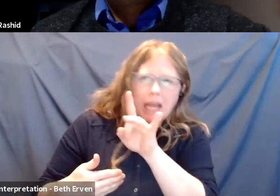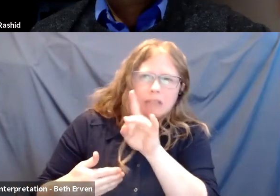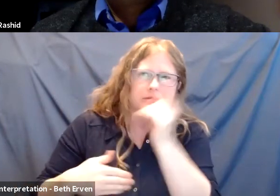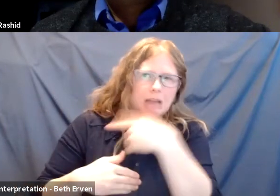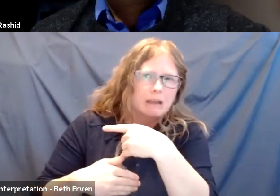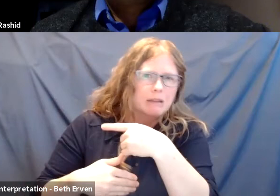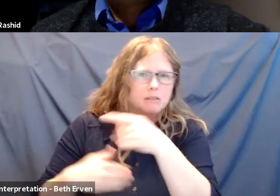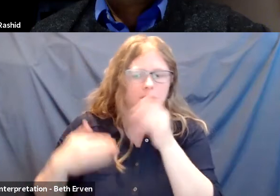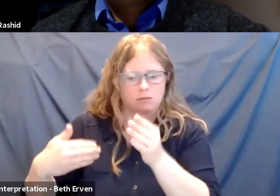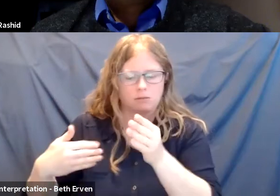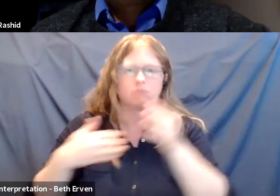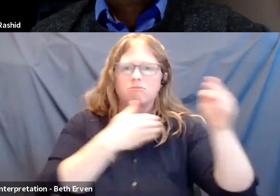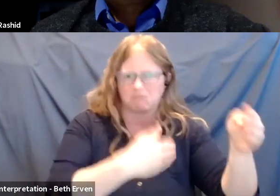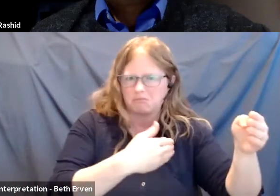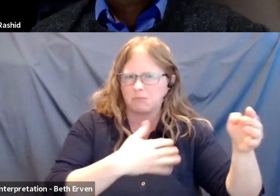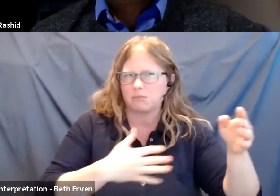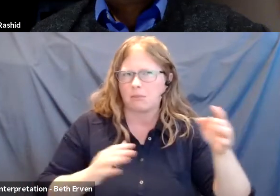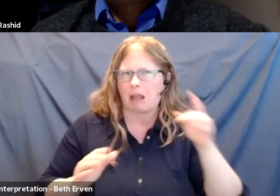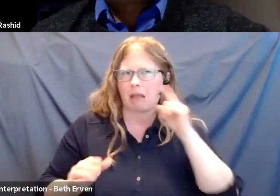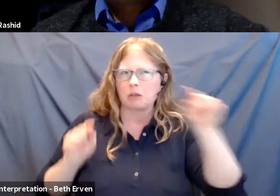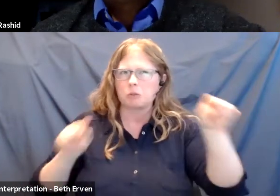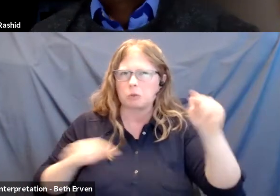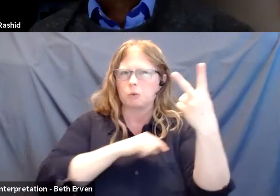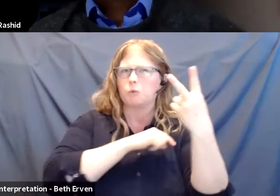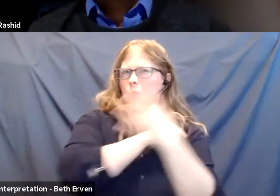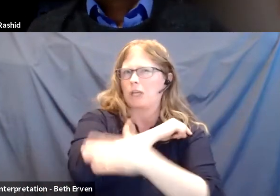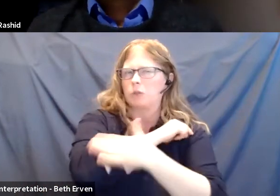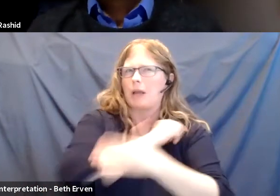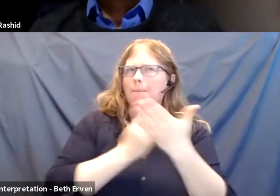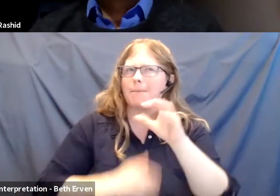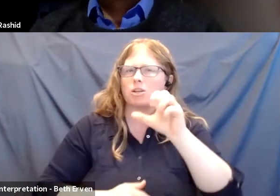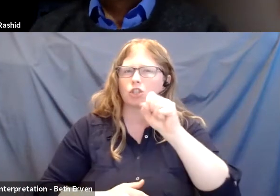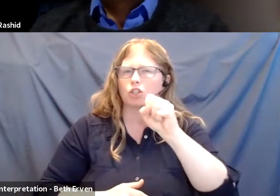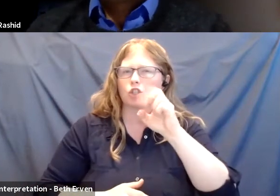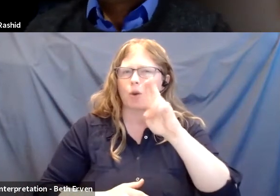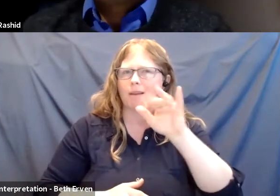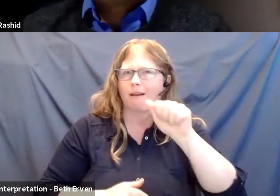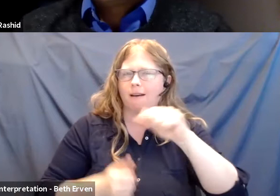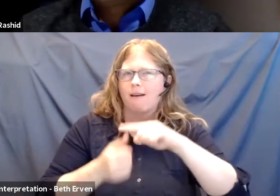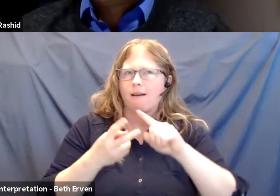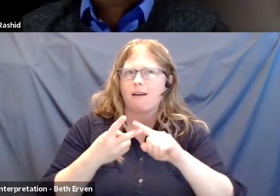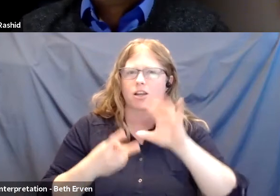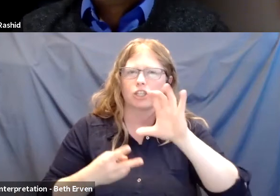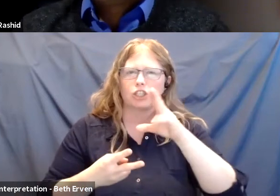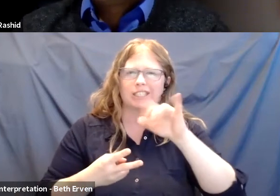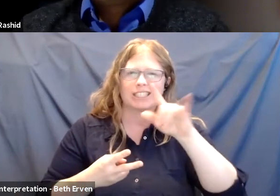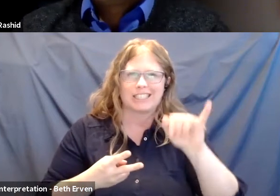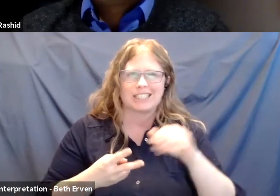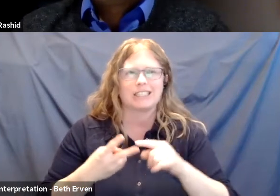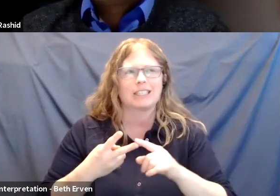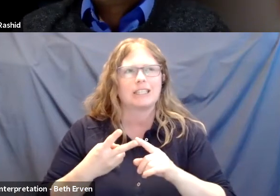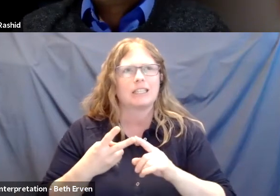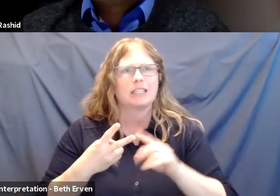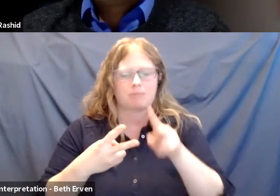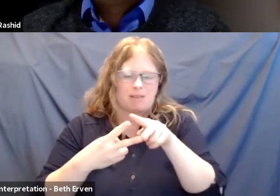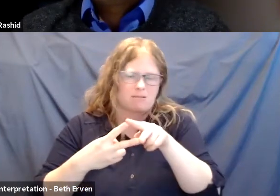frame between the first 2 doses. I'm pretty sure those are the only two countries. Maybe Serbia, maybe Chile. On the other hand, too, let's put Serbia and Chile